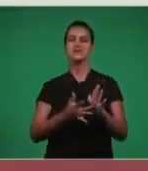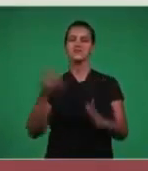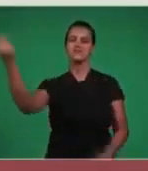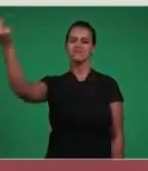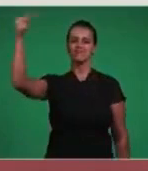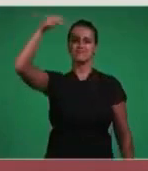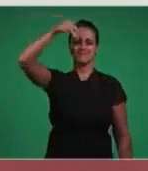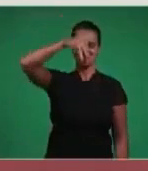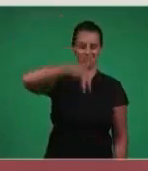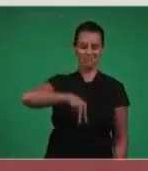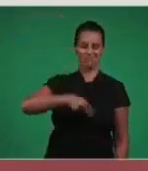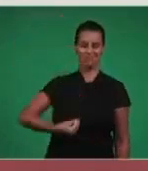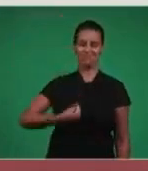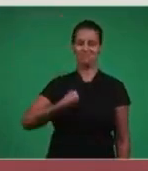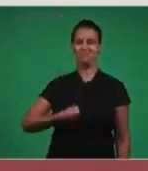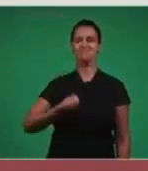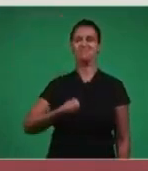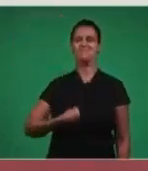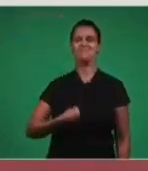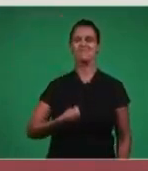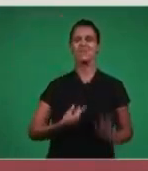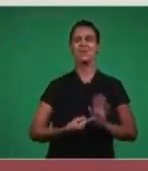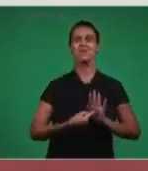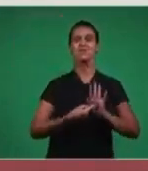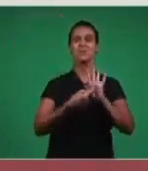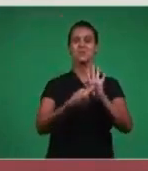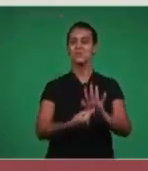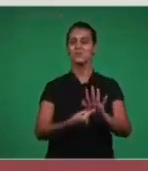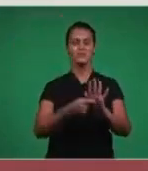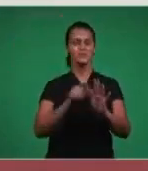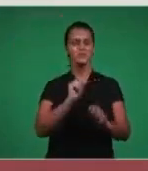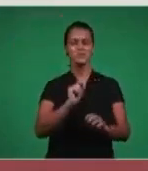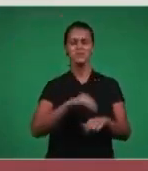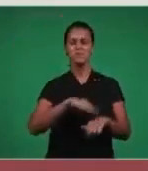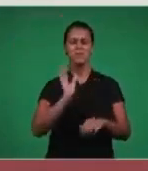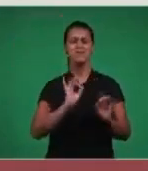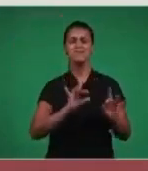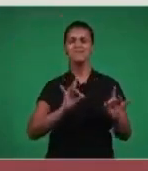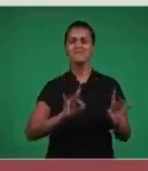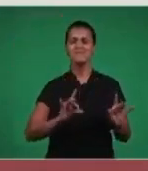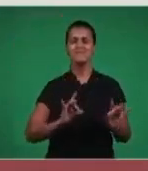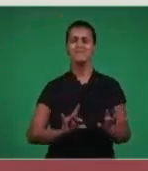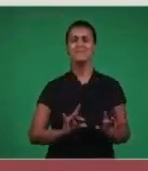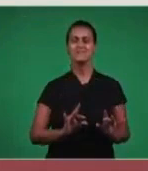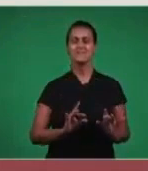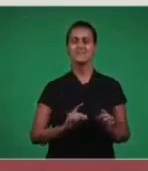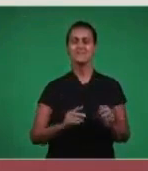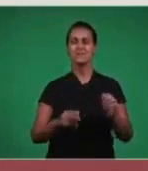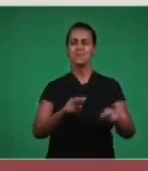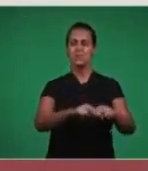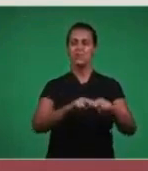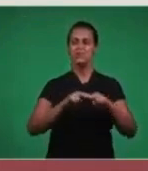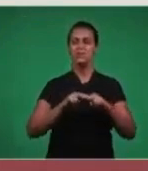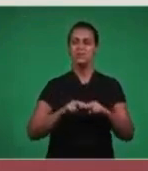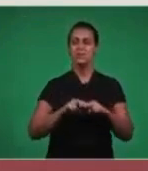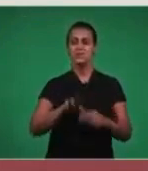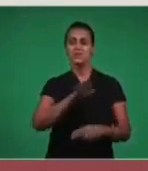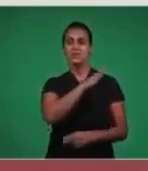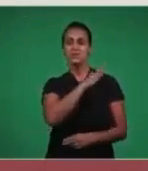was the most precious for His life, in order to come down to give us the eternal gospel, to perish for